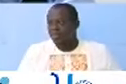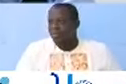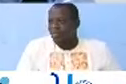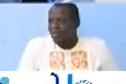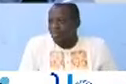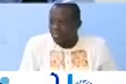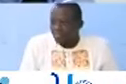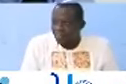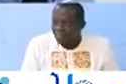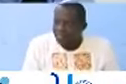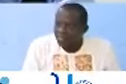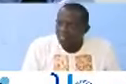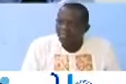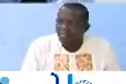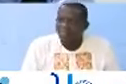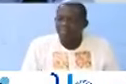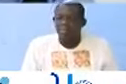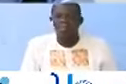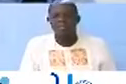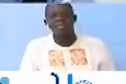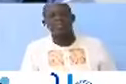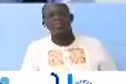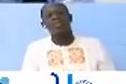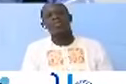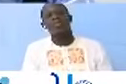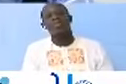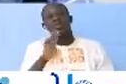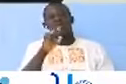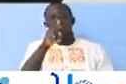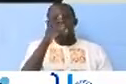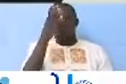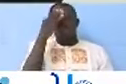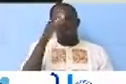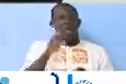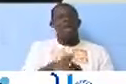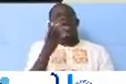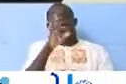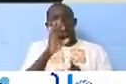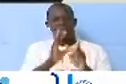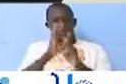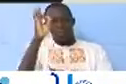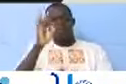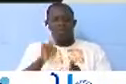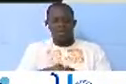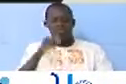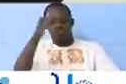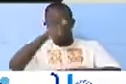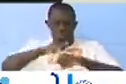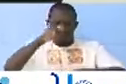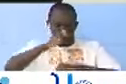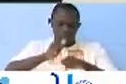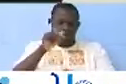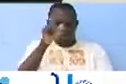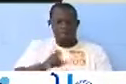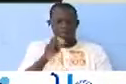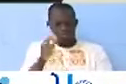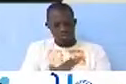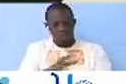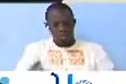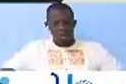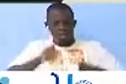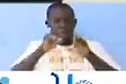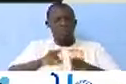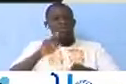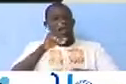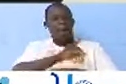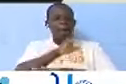Do you know of any specific cases of torture that he was involved with at the NIA? Any specific cases? Yeah, no bank. NIA jero je fondo.